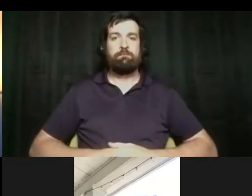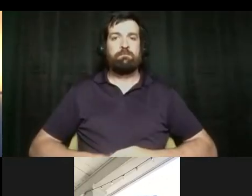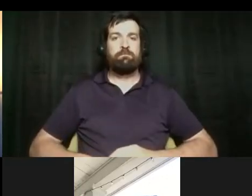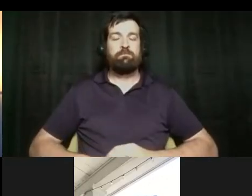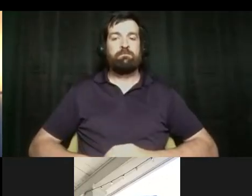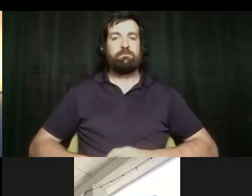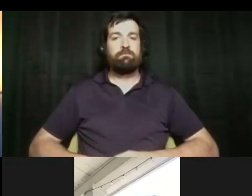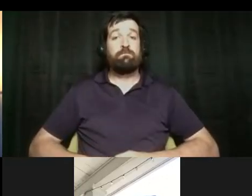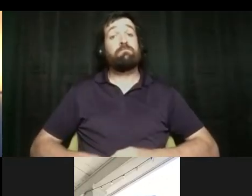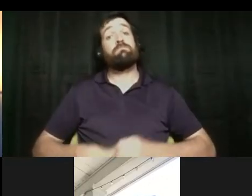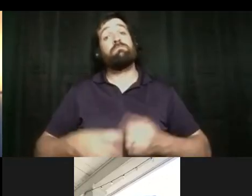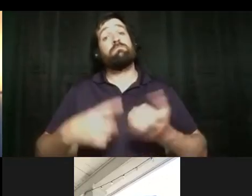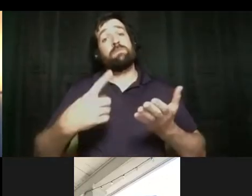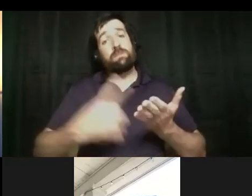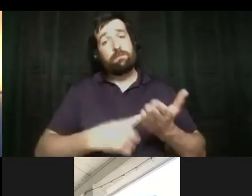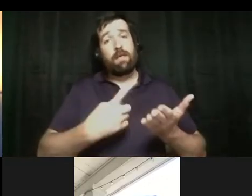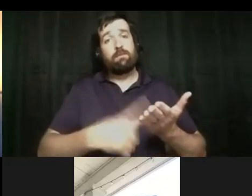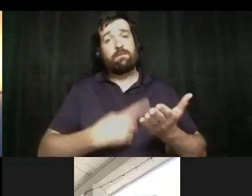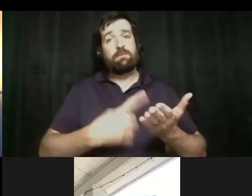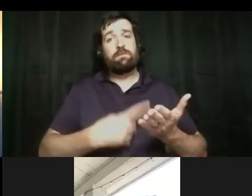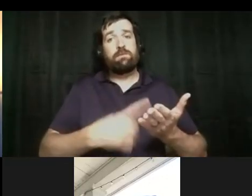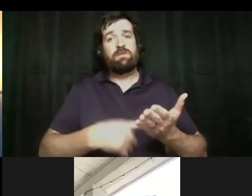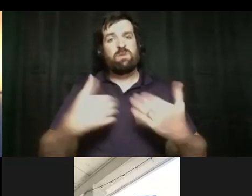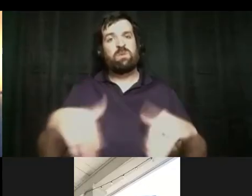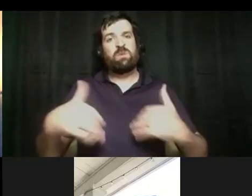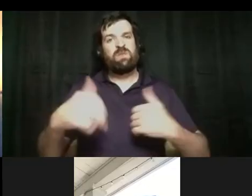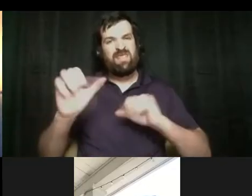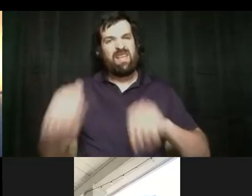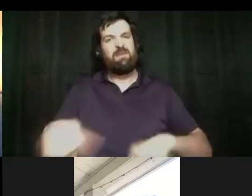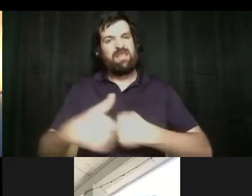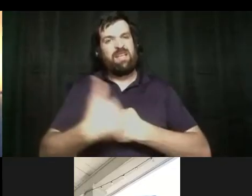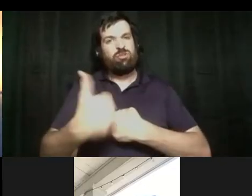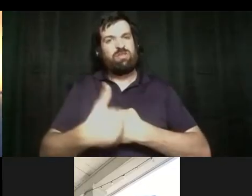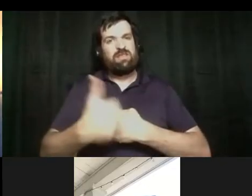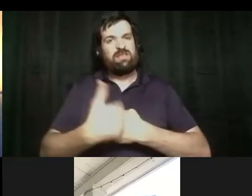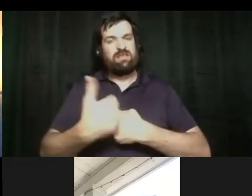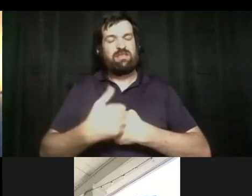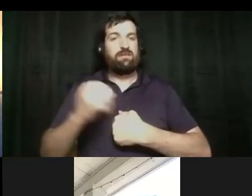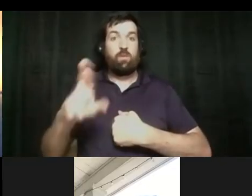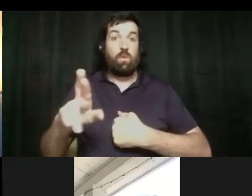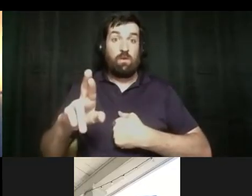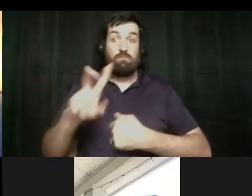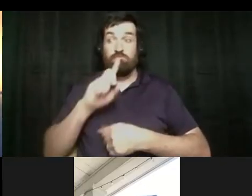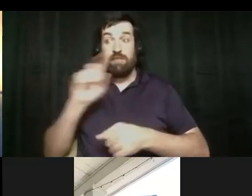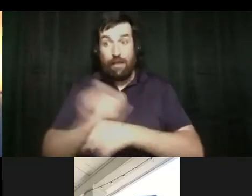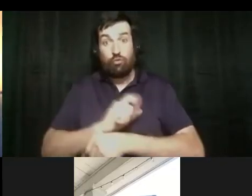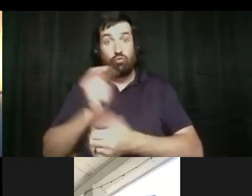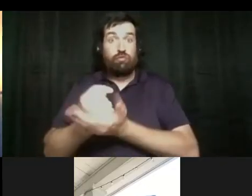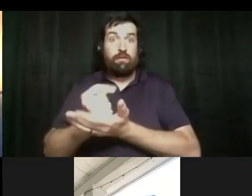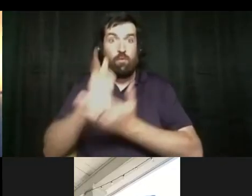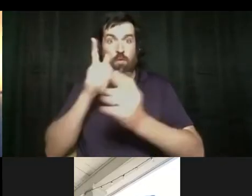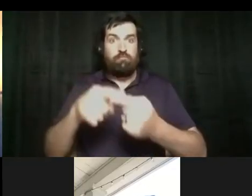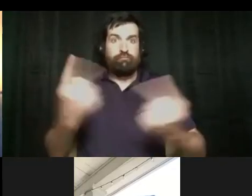which sometimes there are even dangerous or, in opposite to the real treatment.